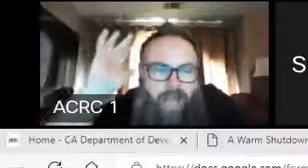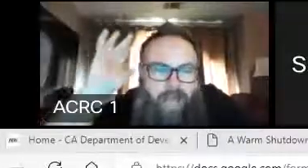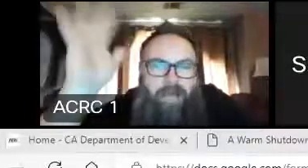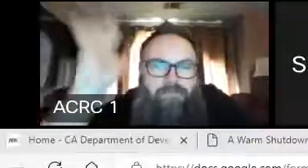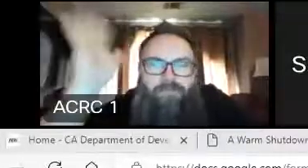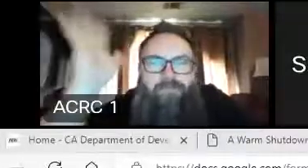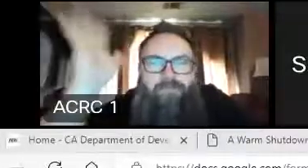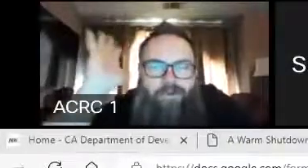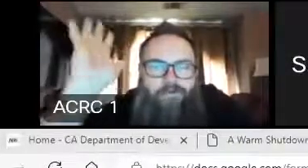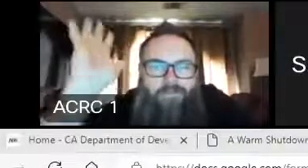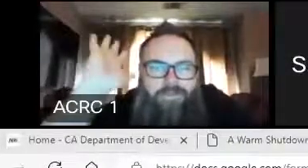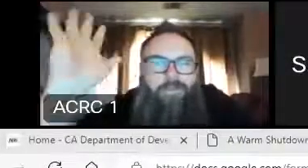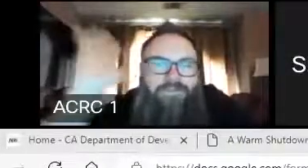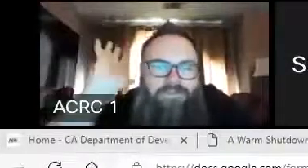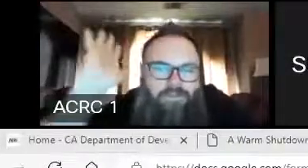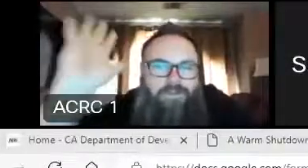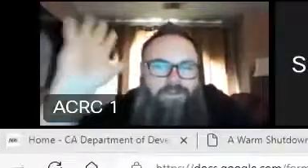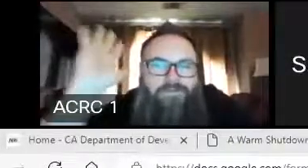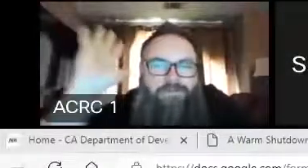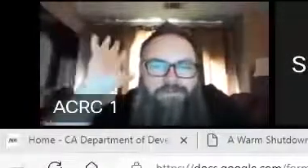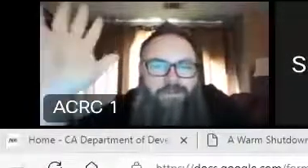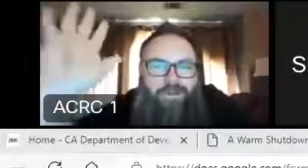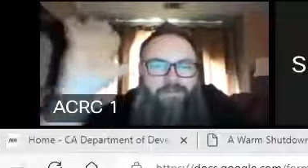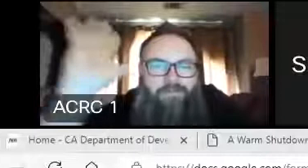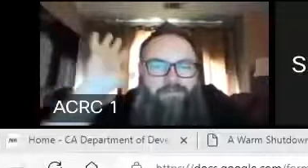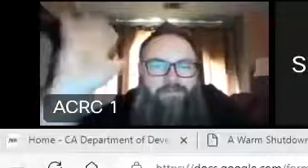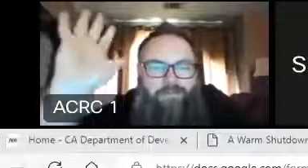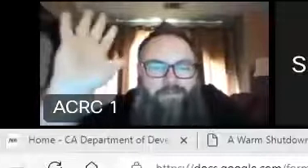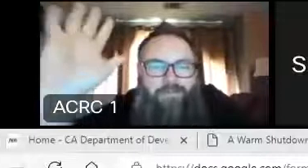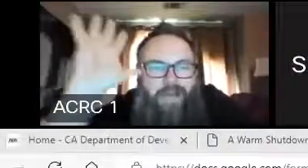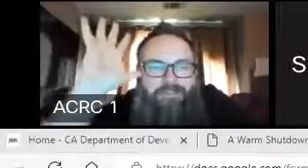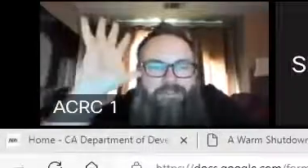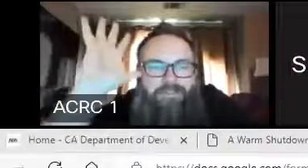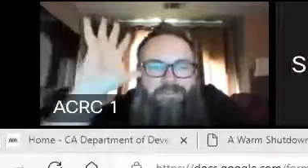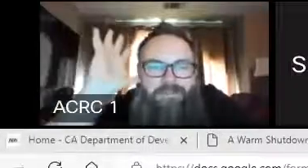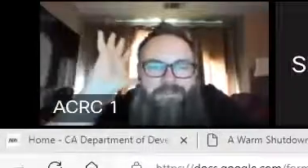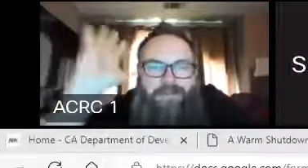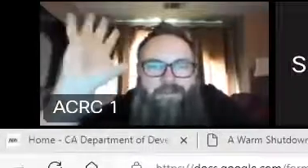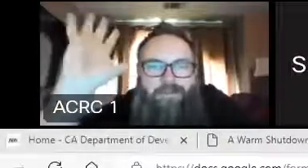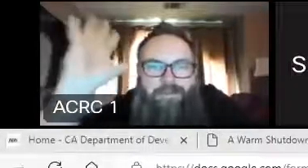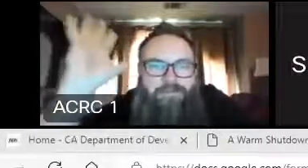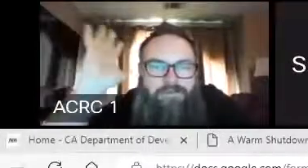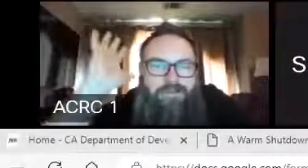them in as well. I think the more creative that we can be, the more